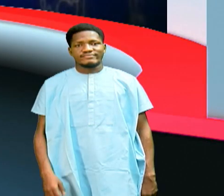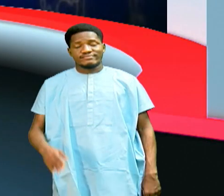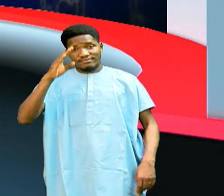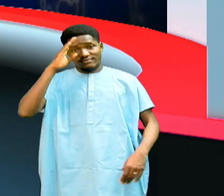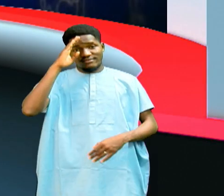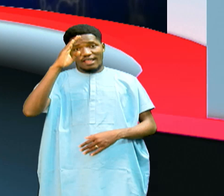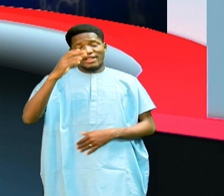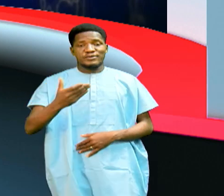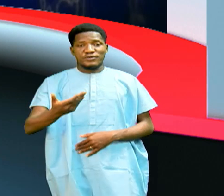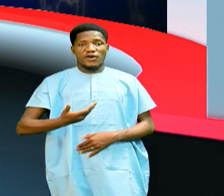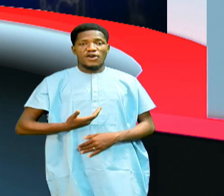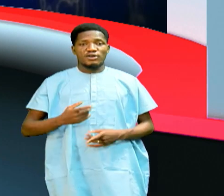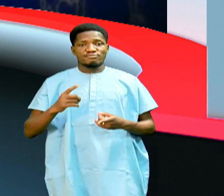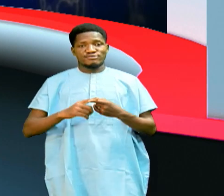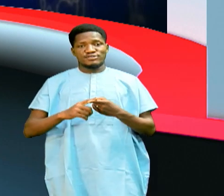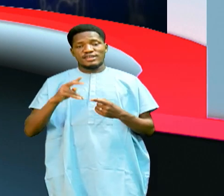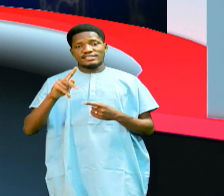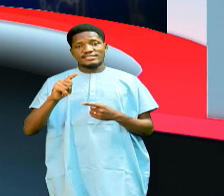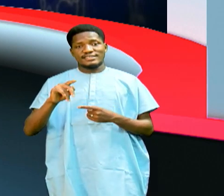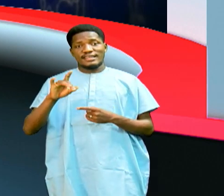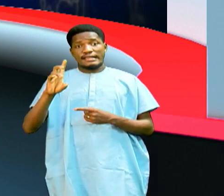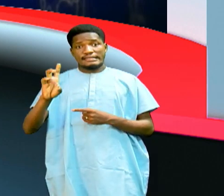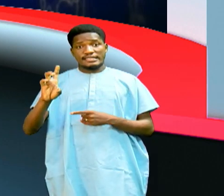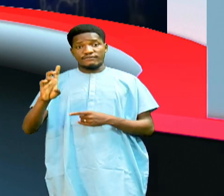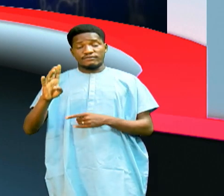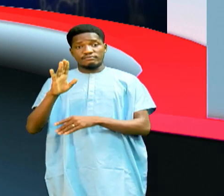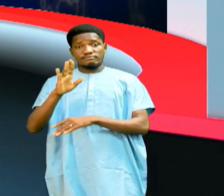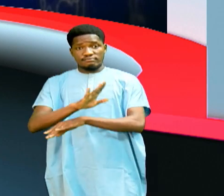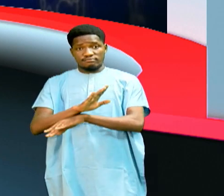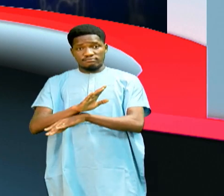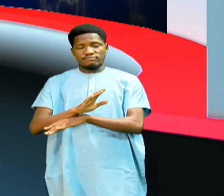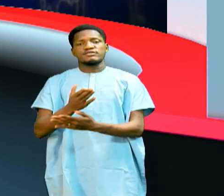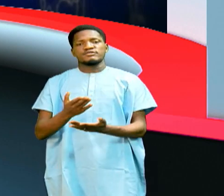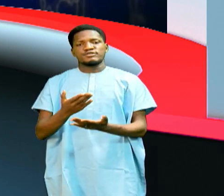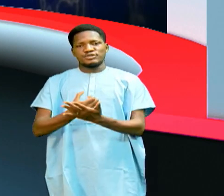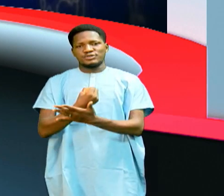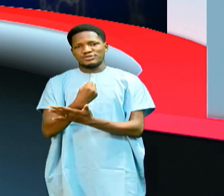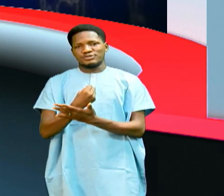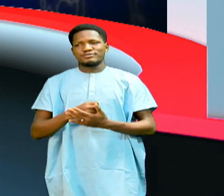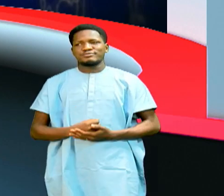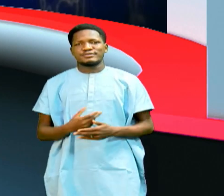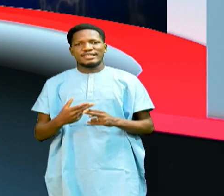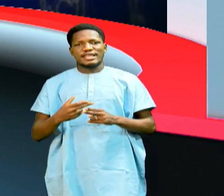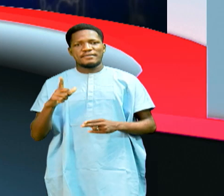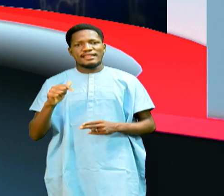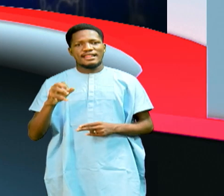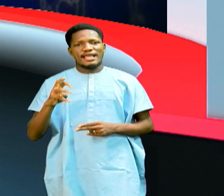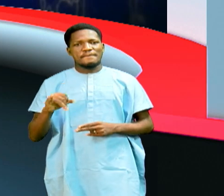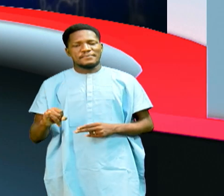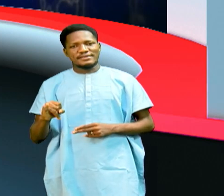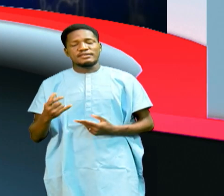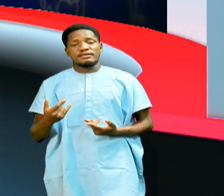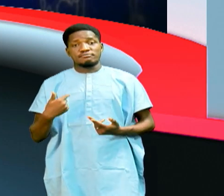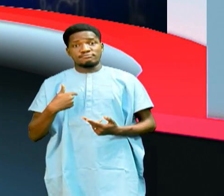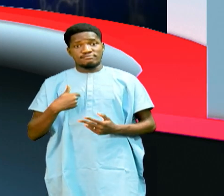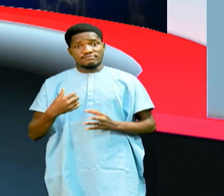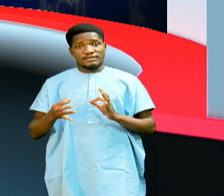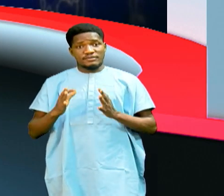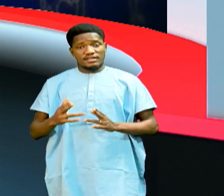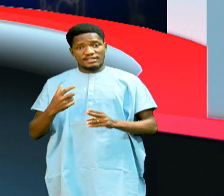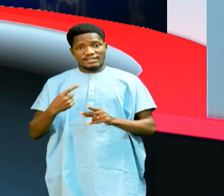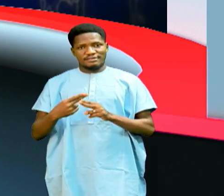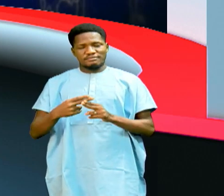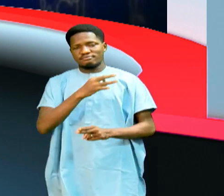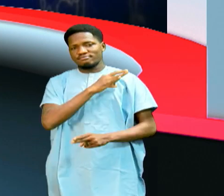Hello and welcome to the news at 7 on NTA International. I'm Lami Ali. Franklin Ife is the sign language